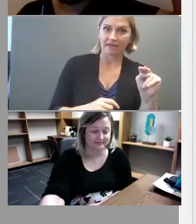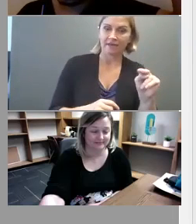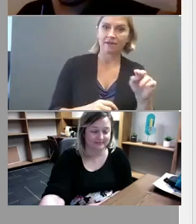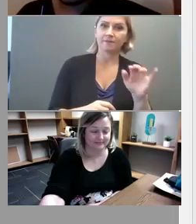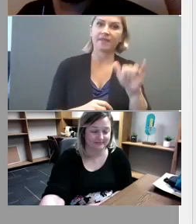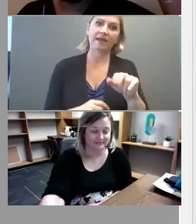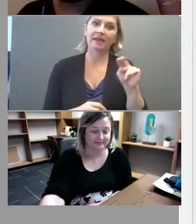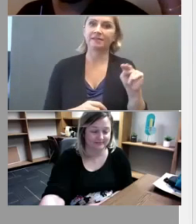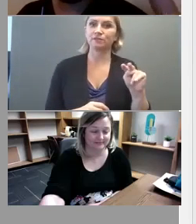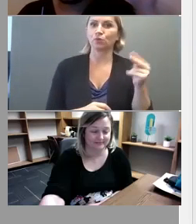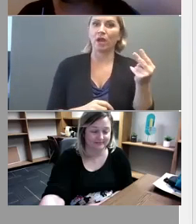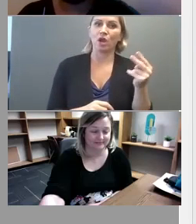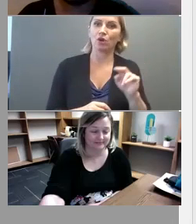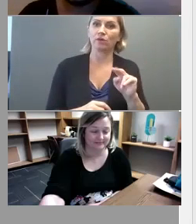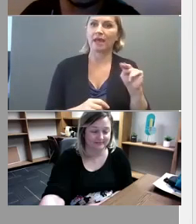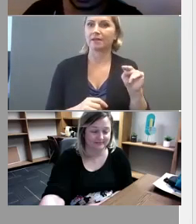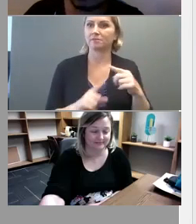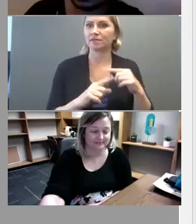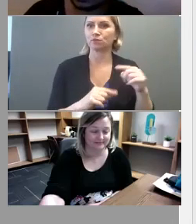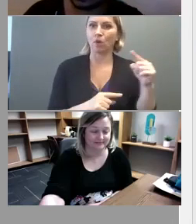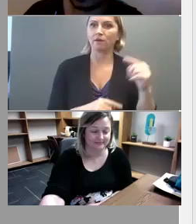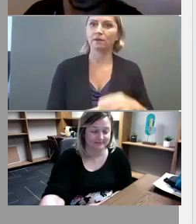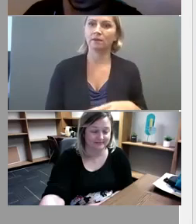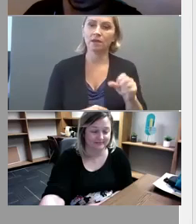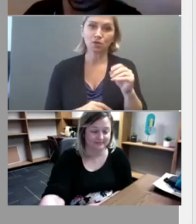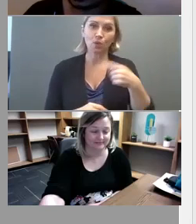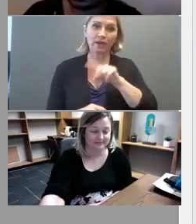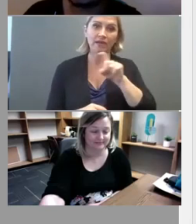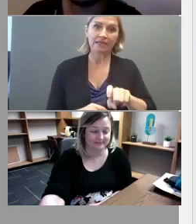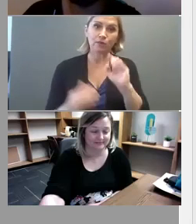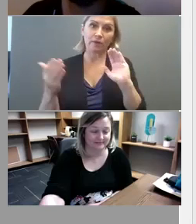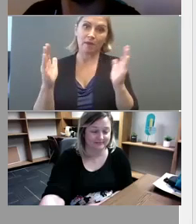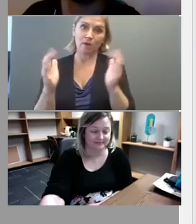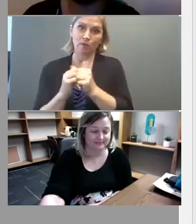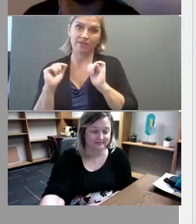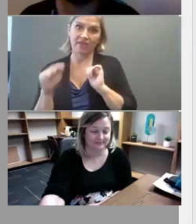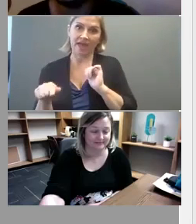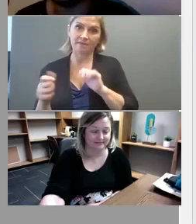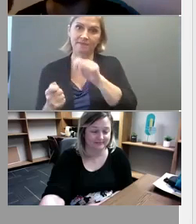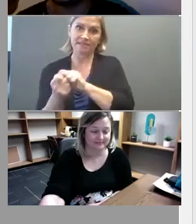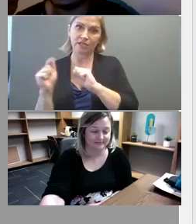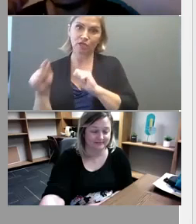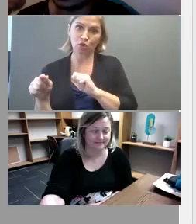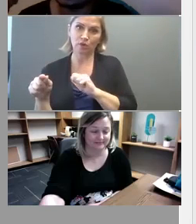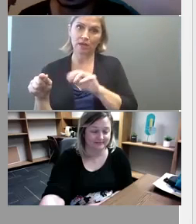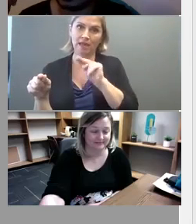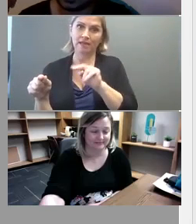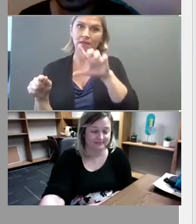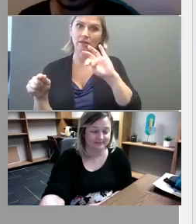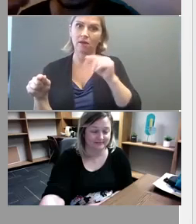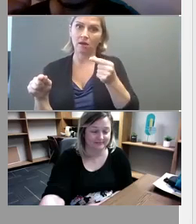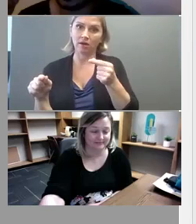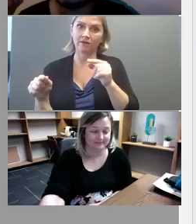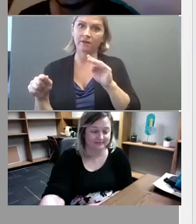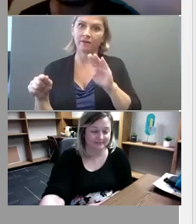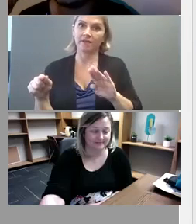n cubed, n plus 1, whatever. And we need to compare it with this particular equation here, that is n raised to the power